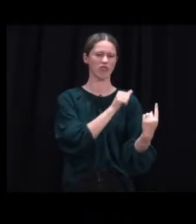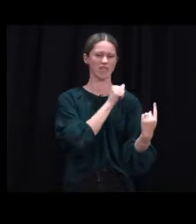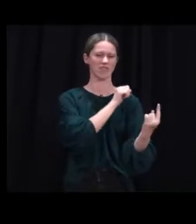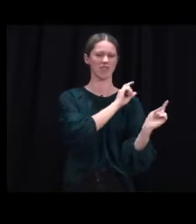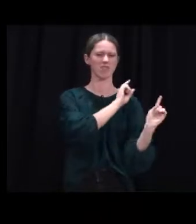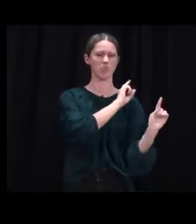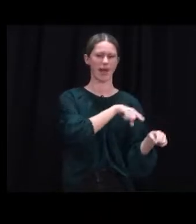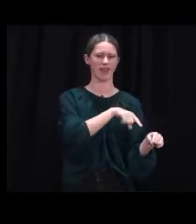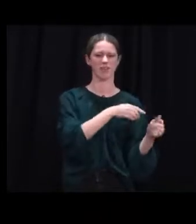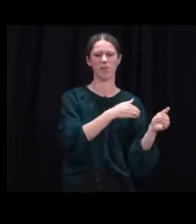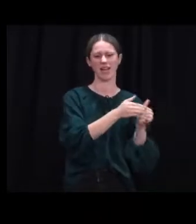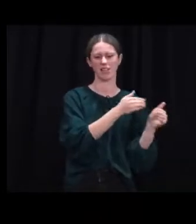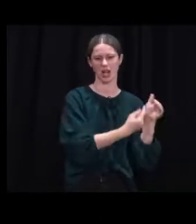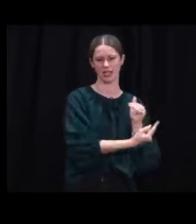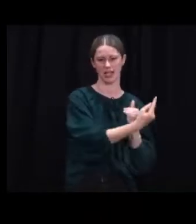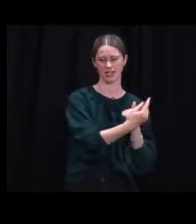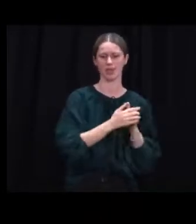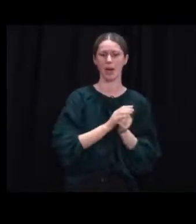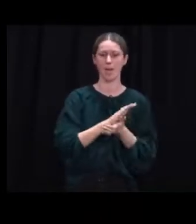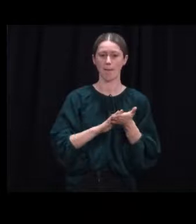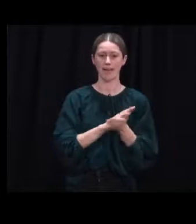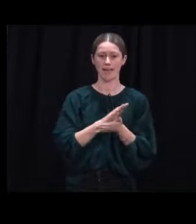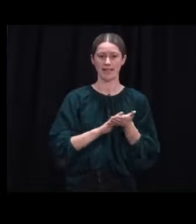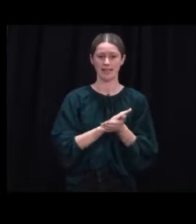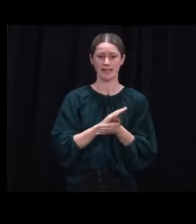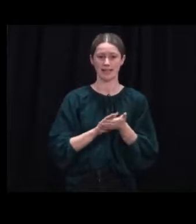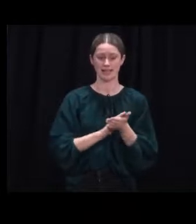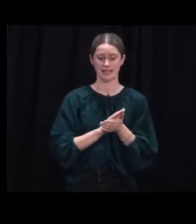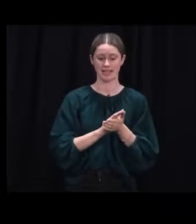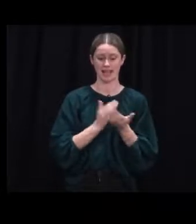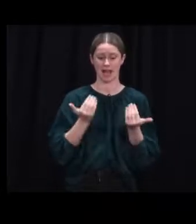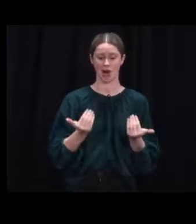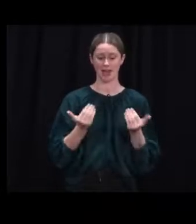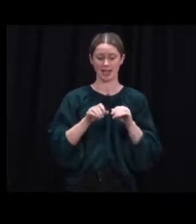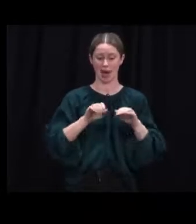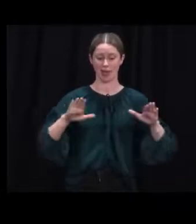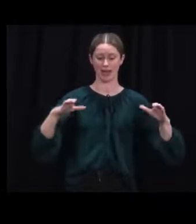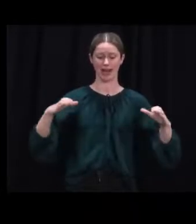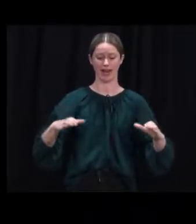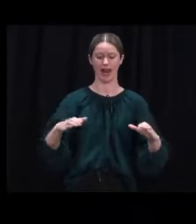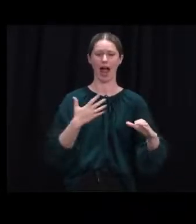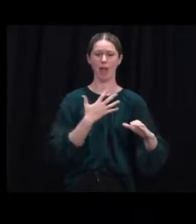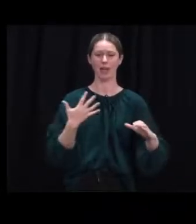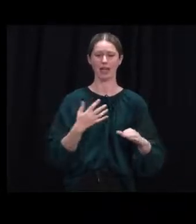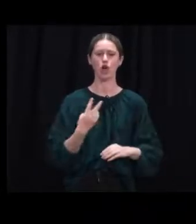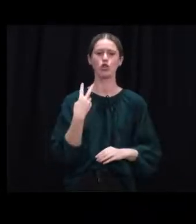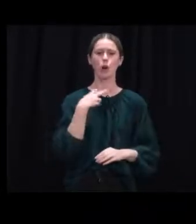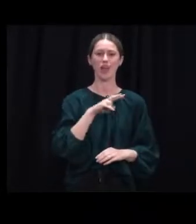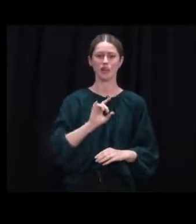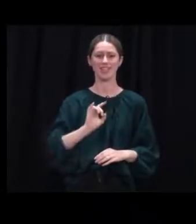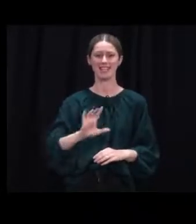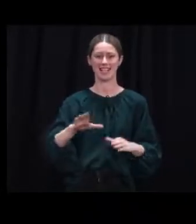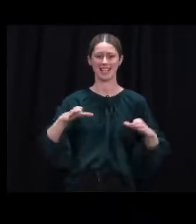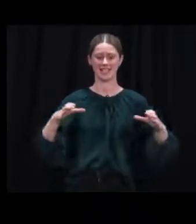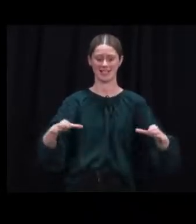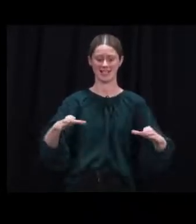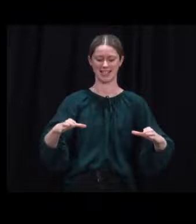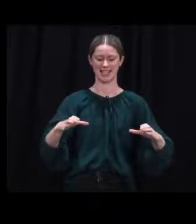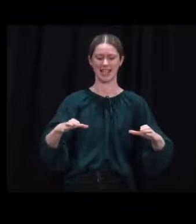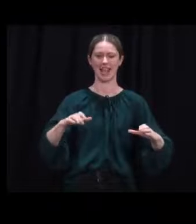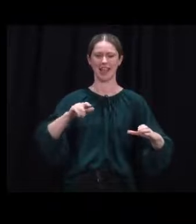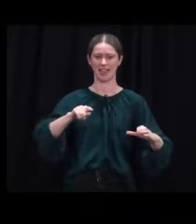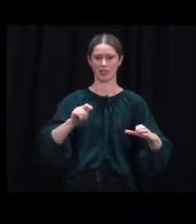morning. Of these, 62 were in the community and one is a recent returnee in managed isolation. This brings the